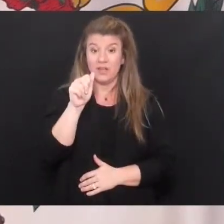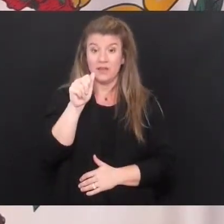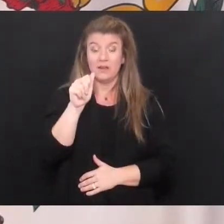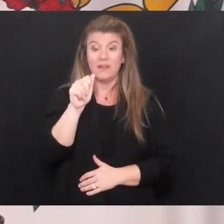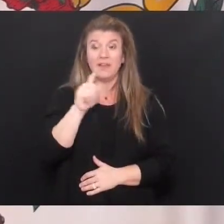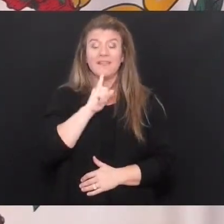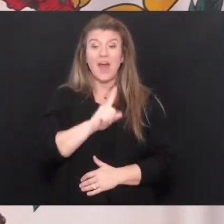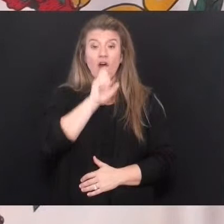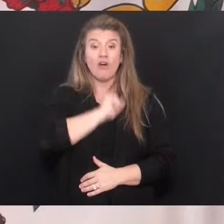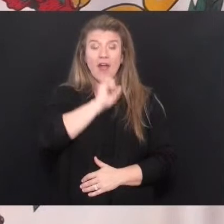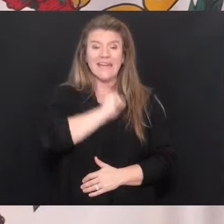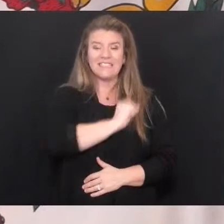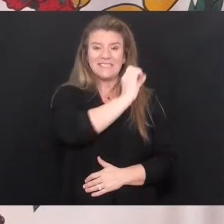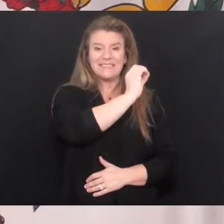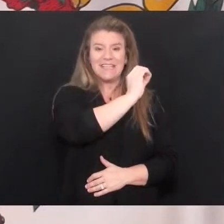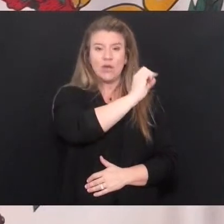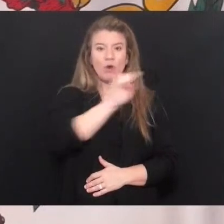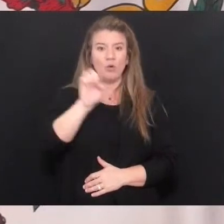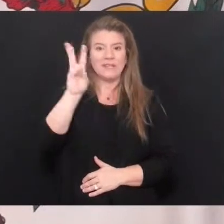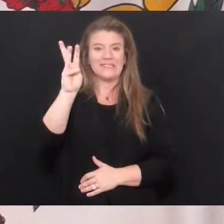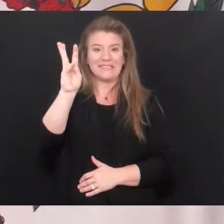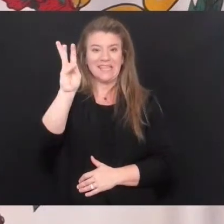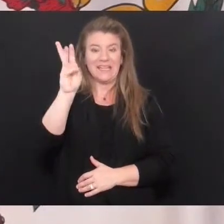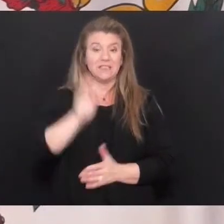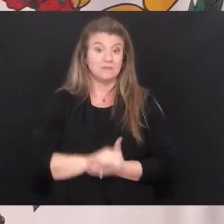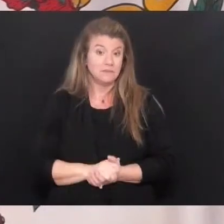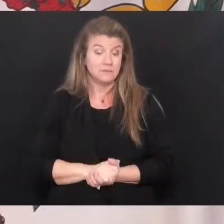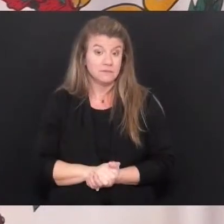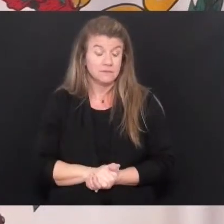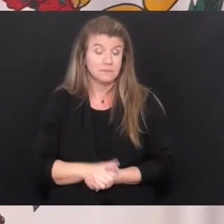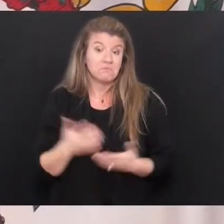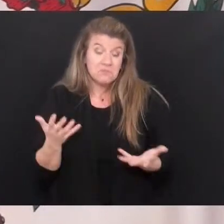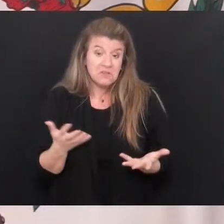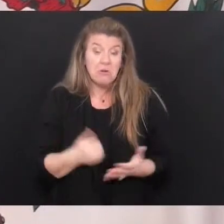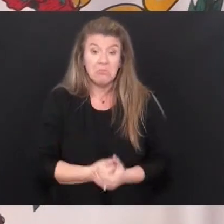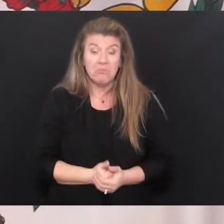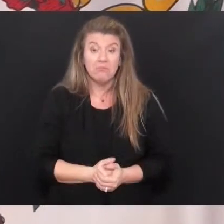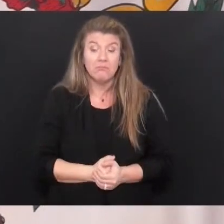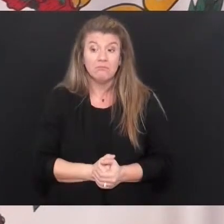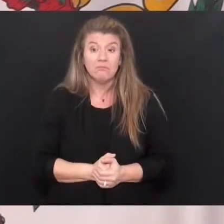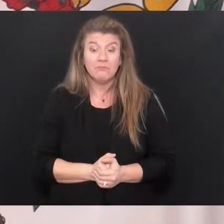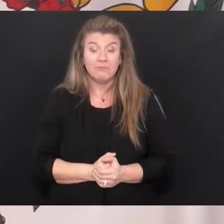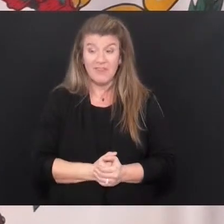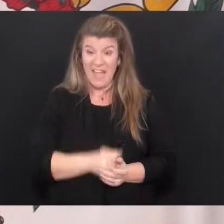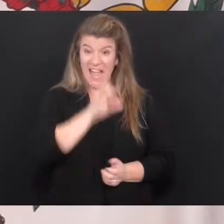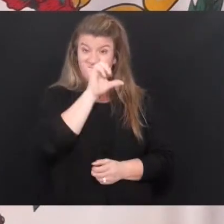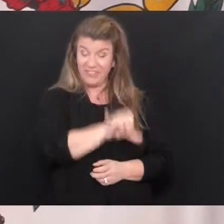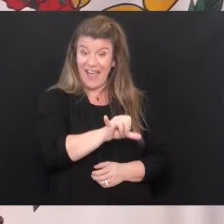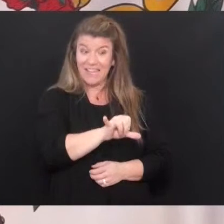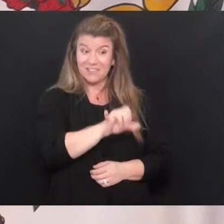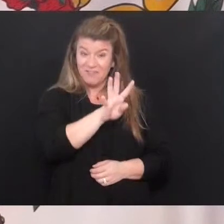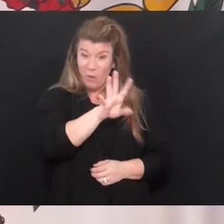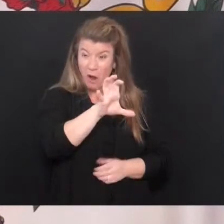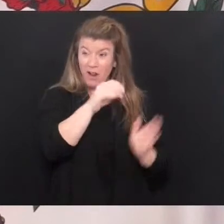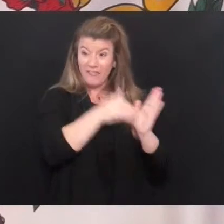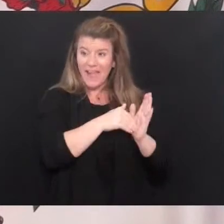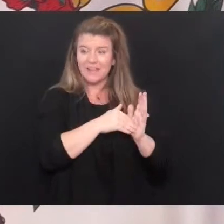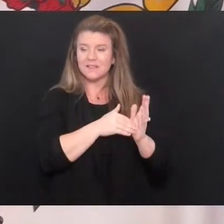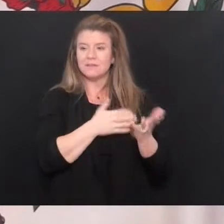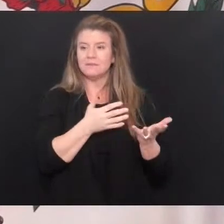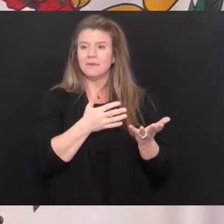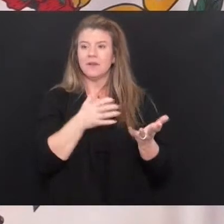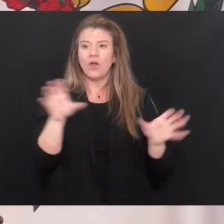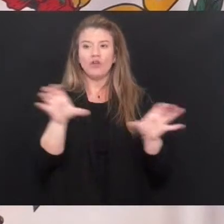that are age 0 to 16. You know, if that be the case, Phil, just do the